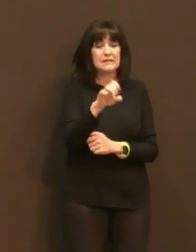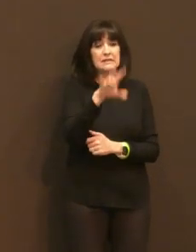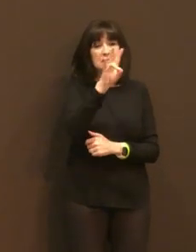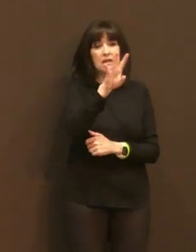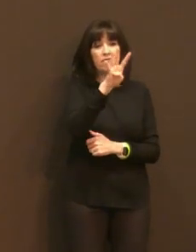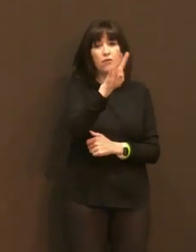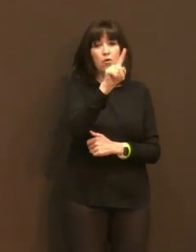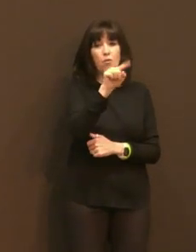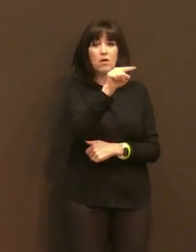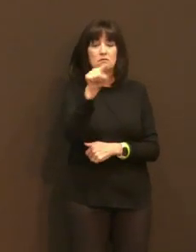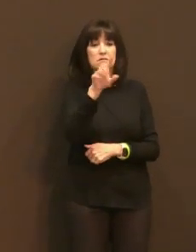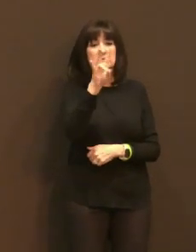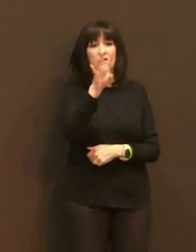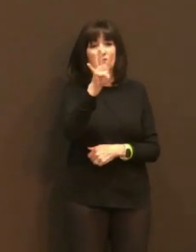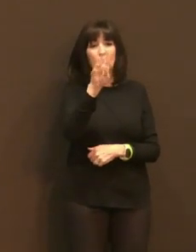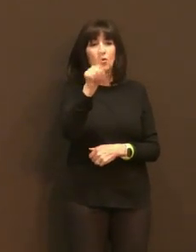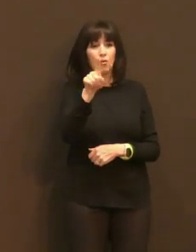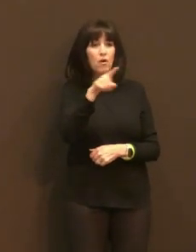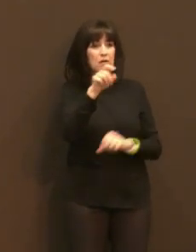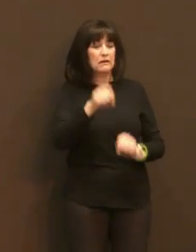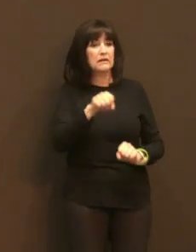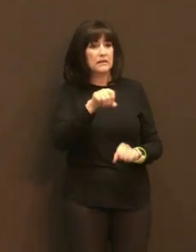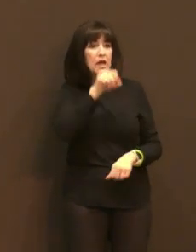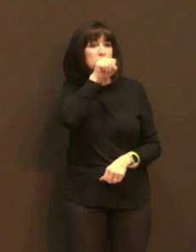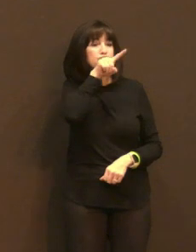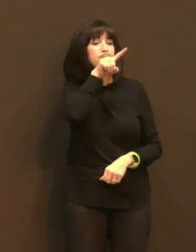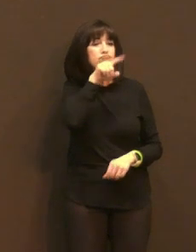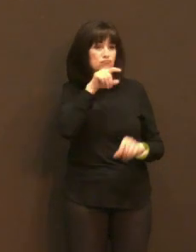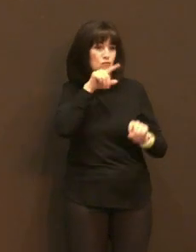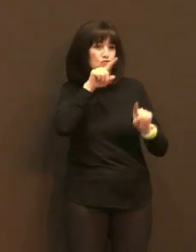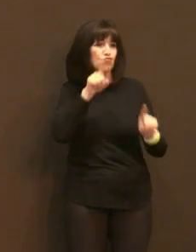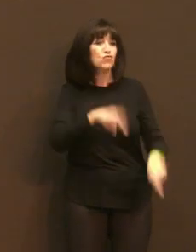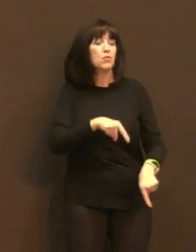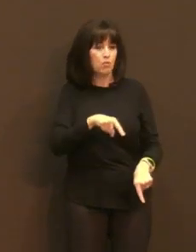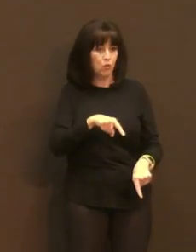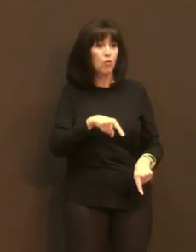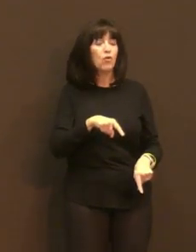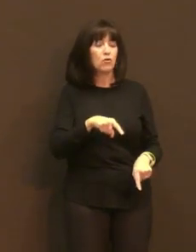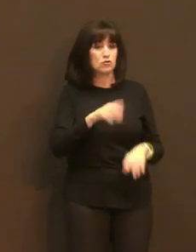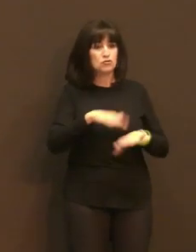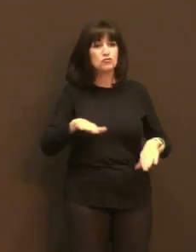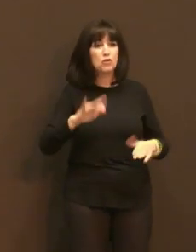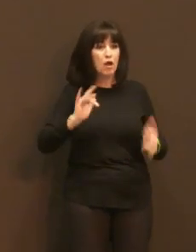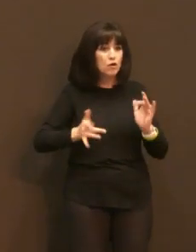741-741, report child abuse or neglect to the hotline there,